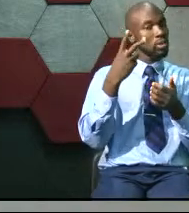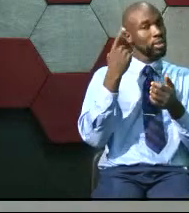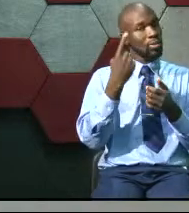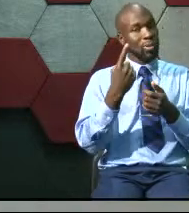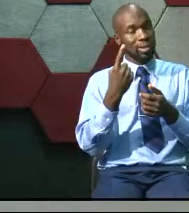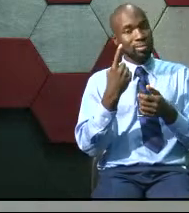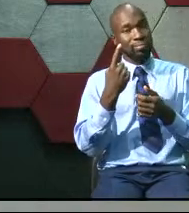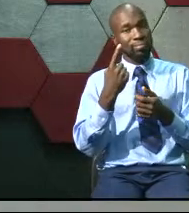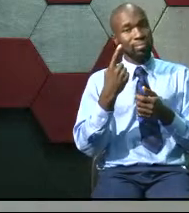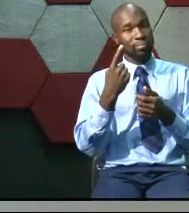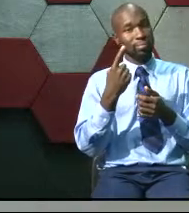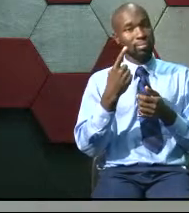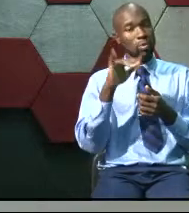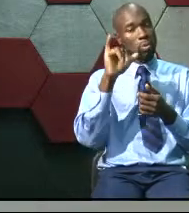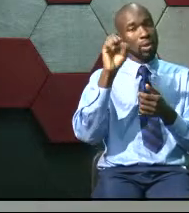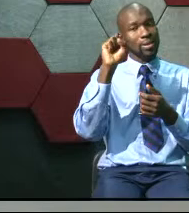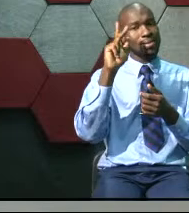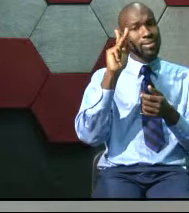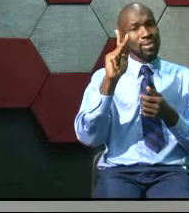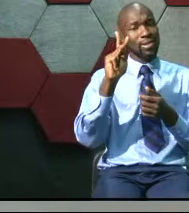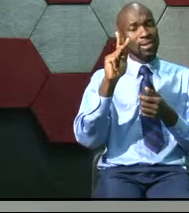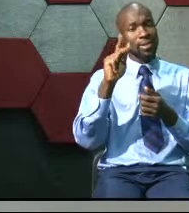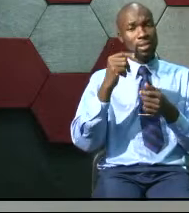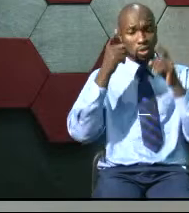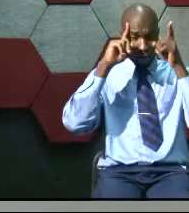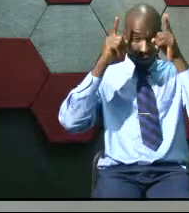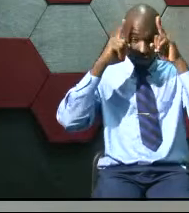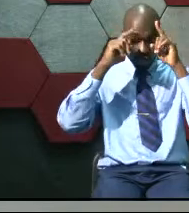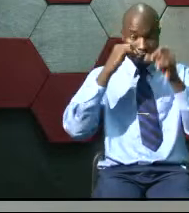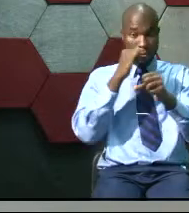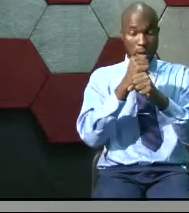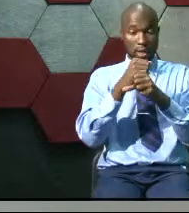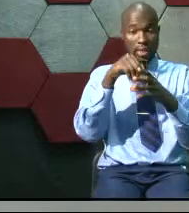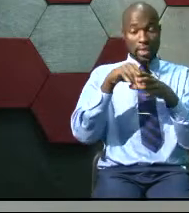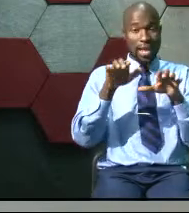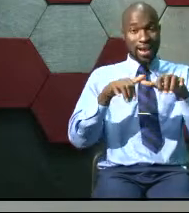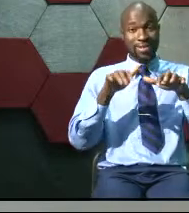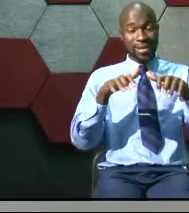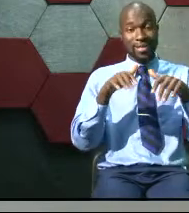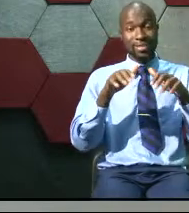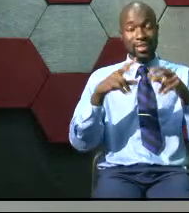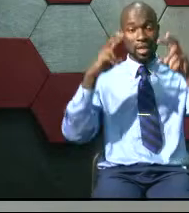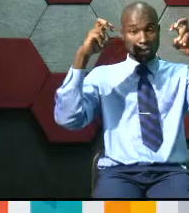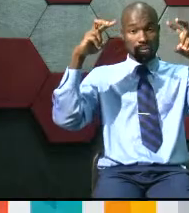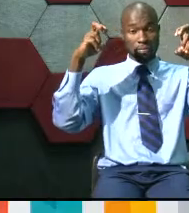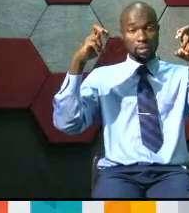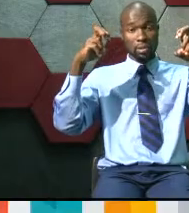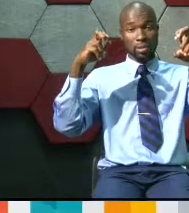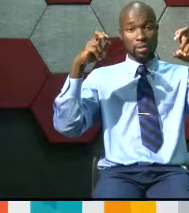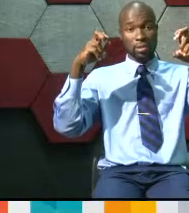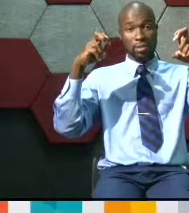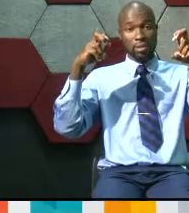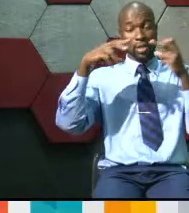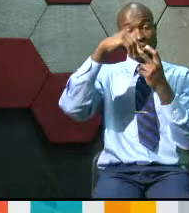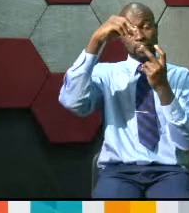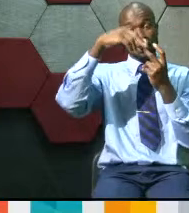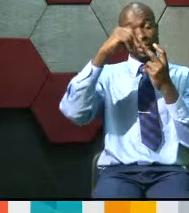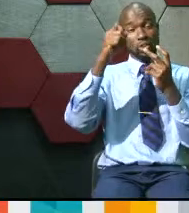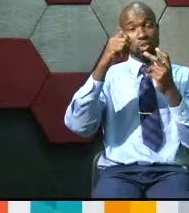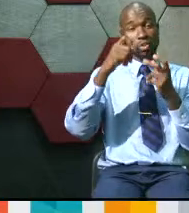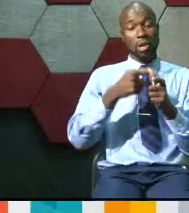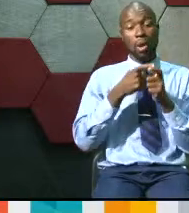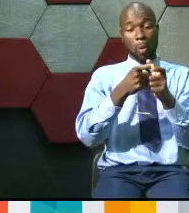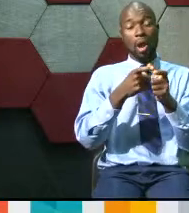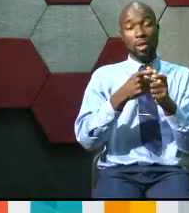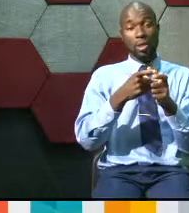2021 YSK Innovative Project in Agricultural Issues Special Award